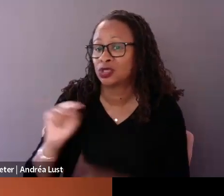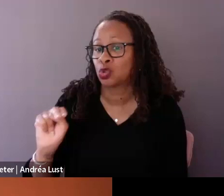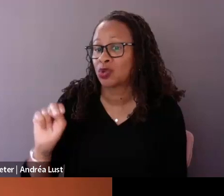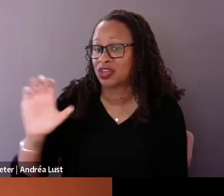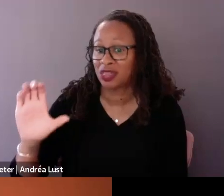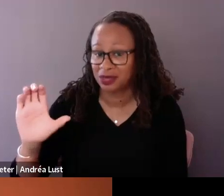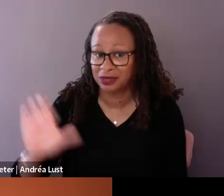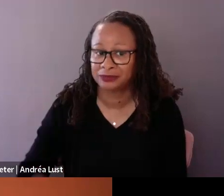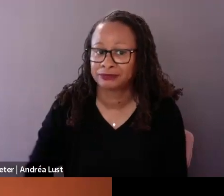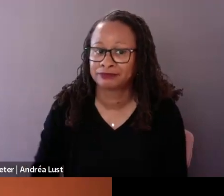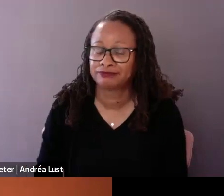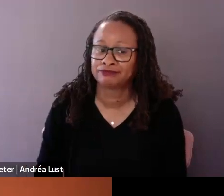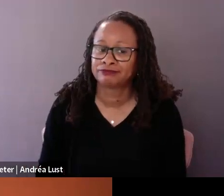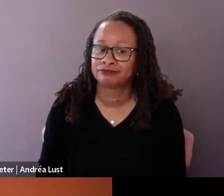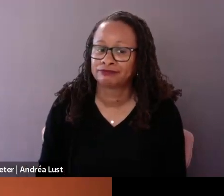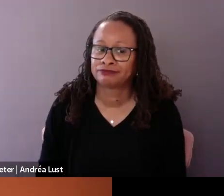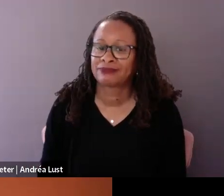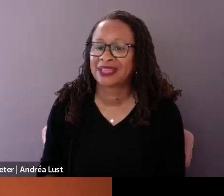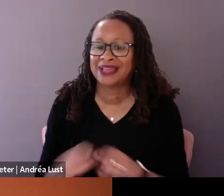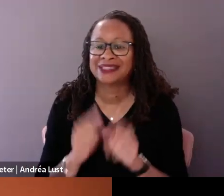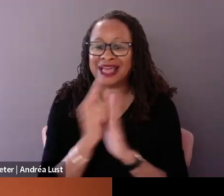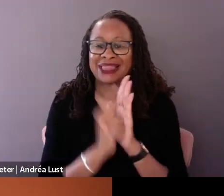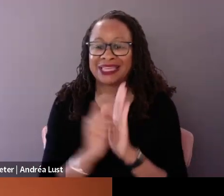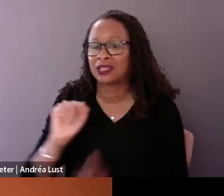Carolina as a legal aid,